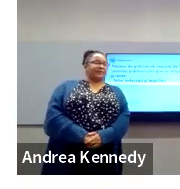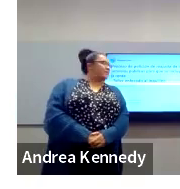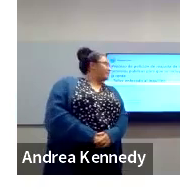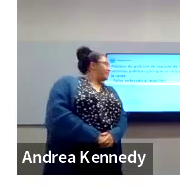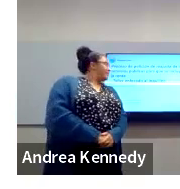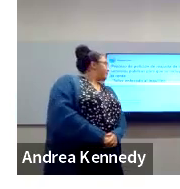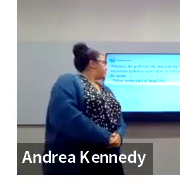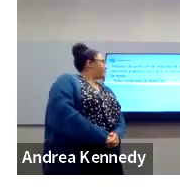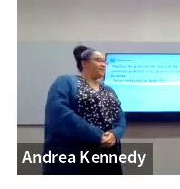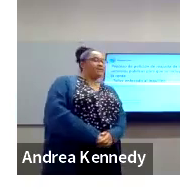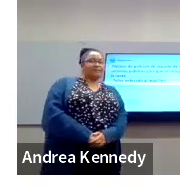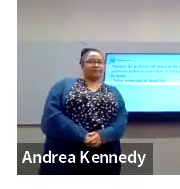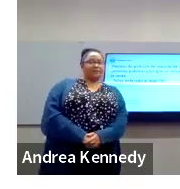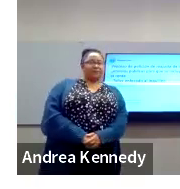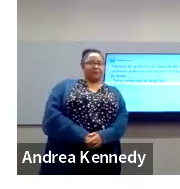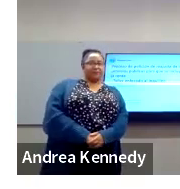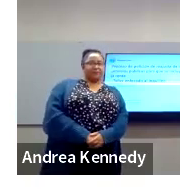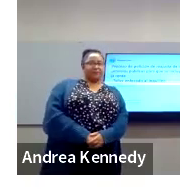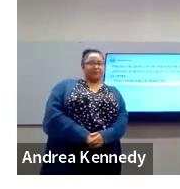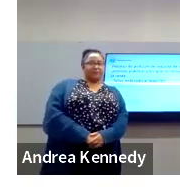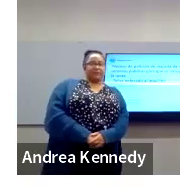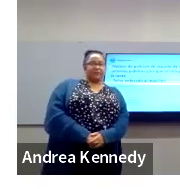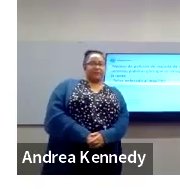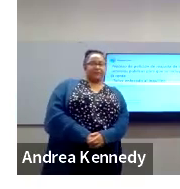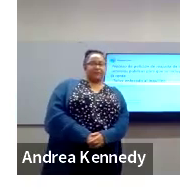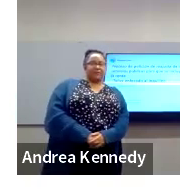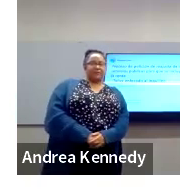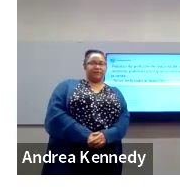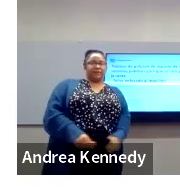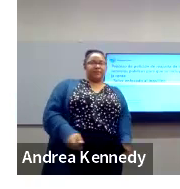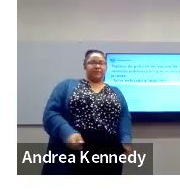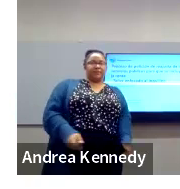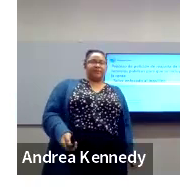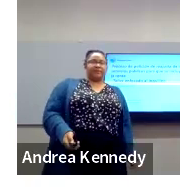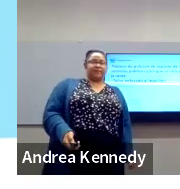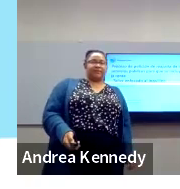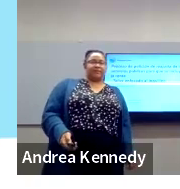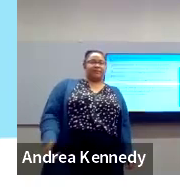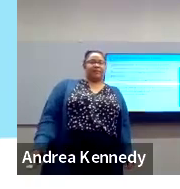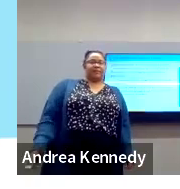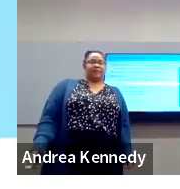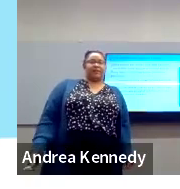de reajuste de los servicios públicos para que sean incluidos en su renta.